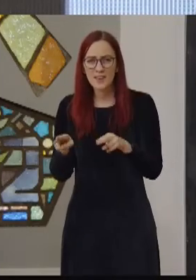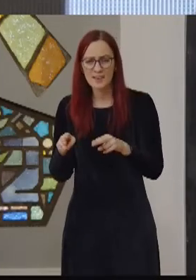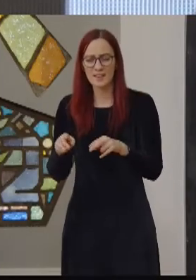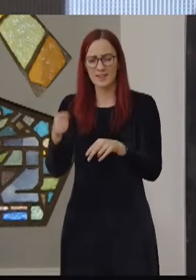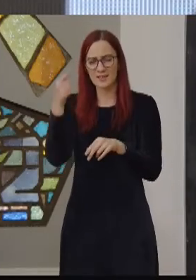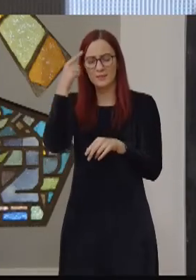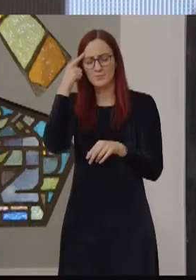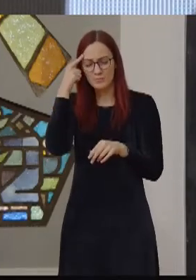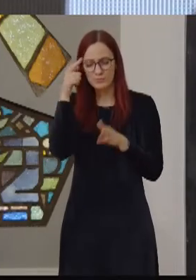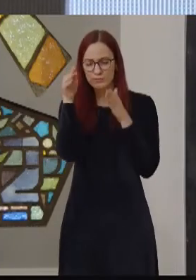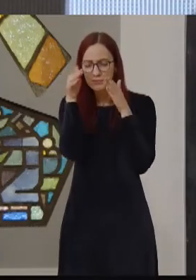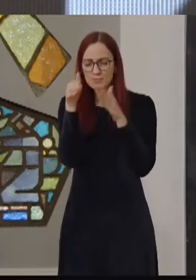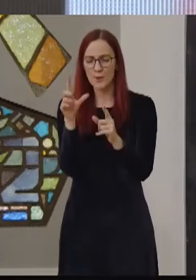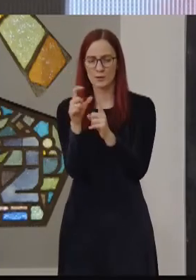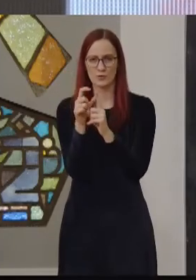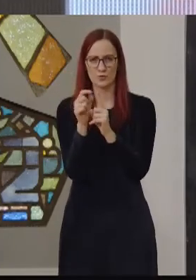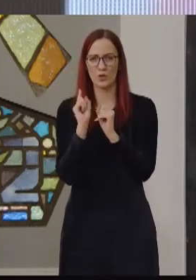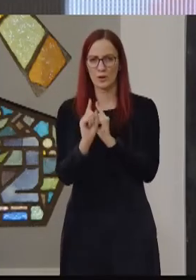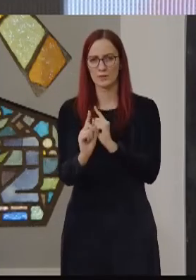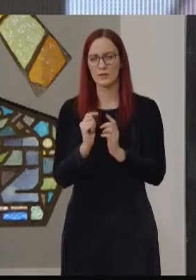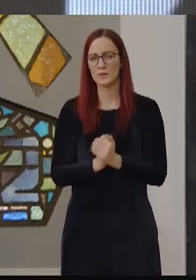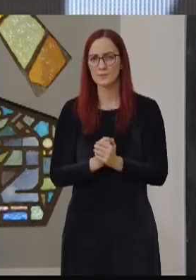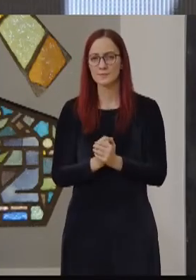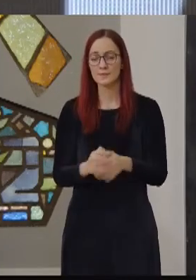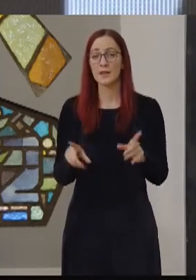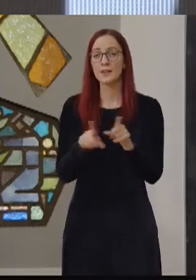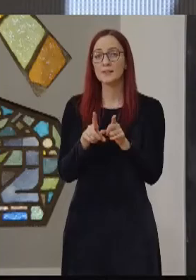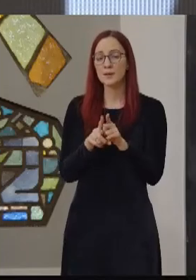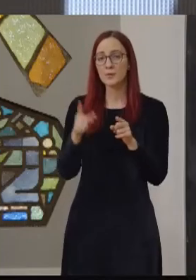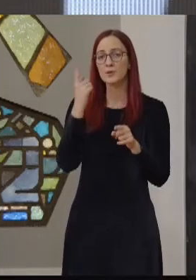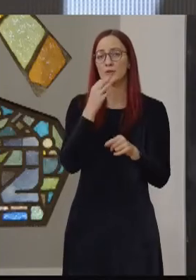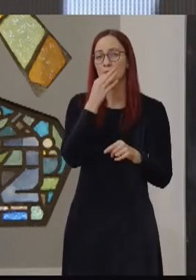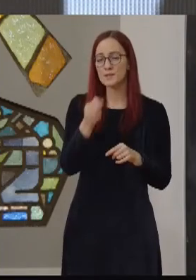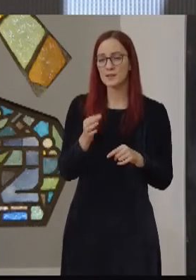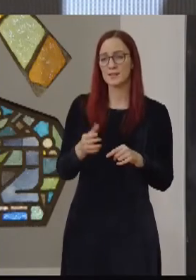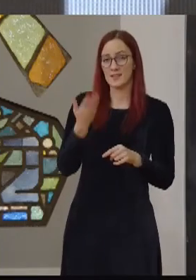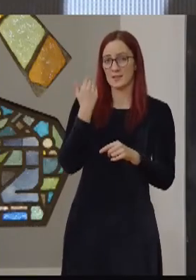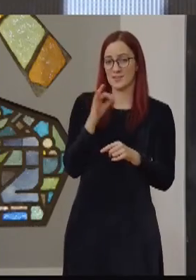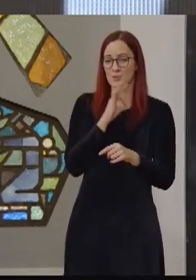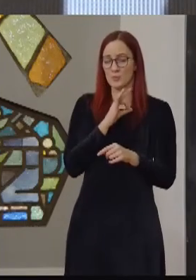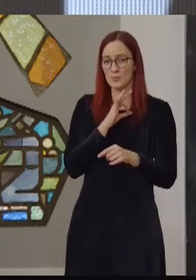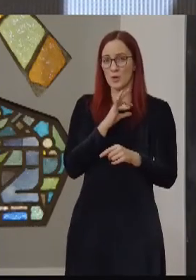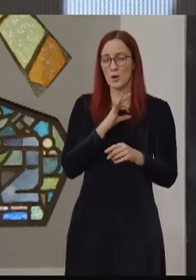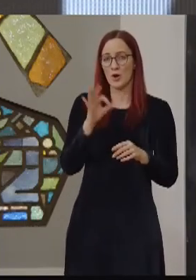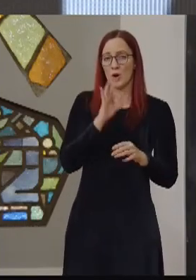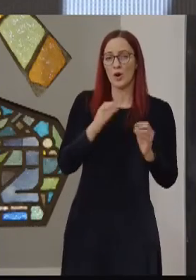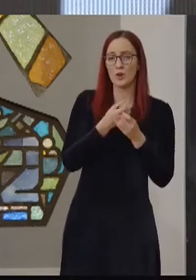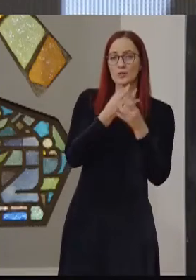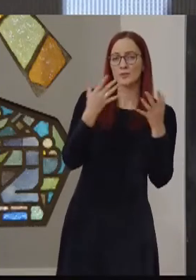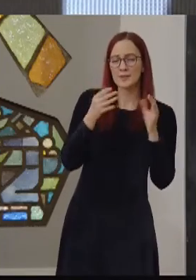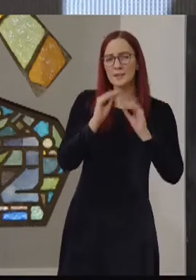not stop at here. And taking the opportunity, speaking